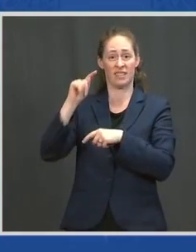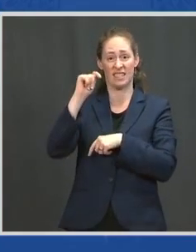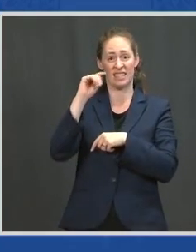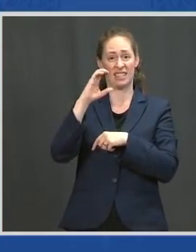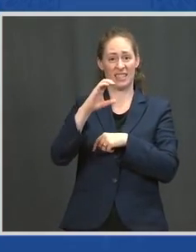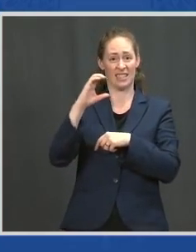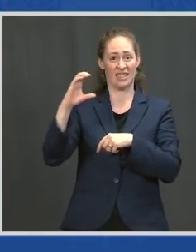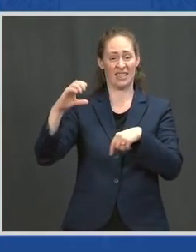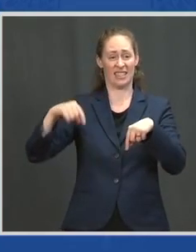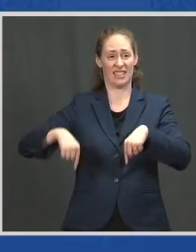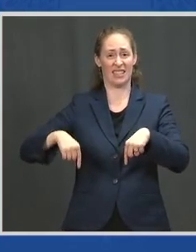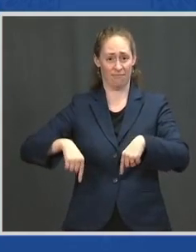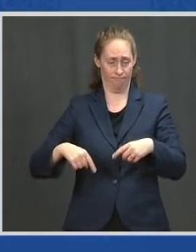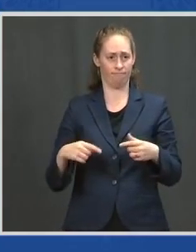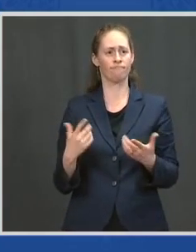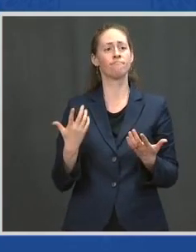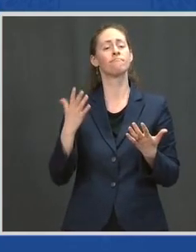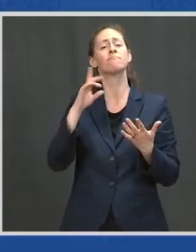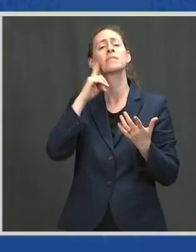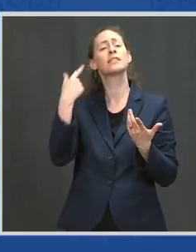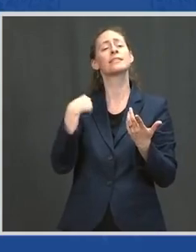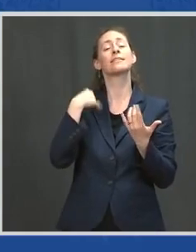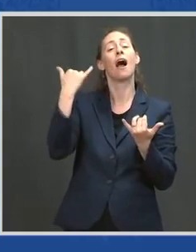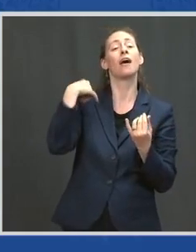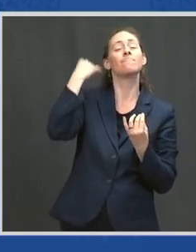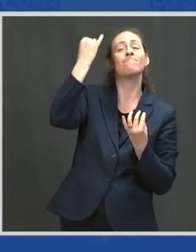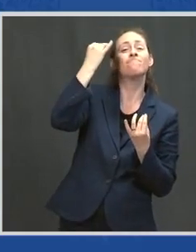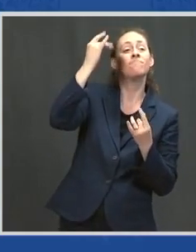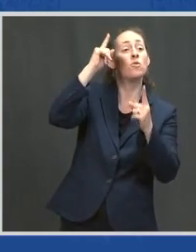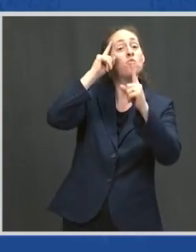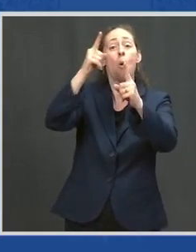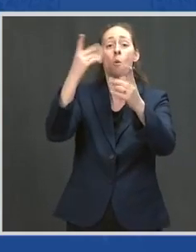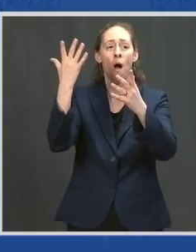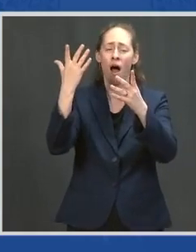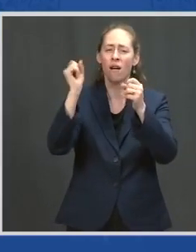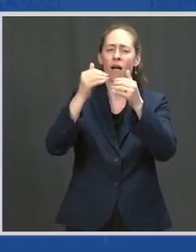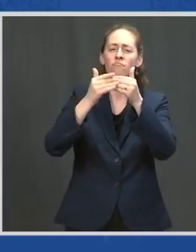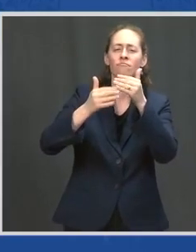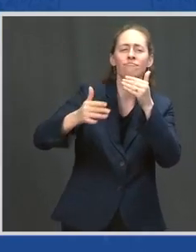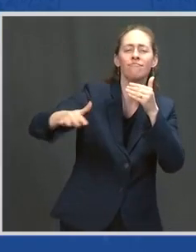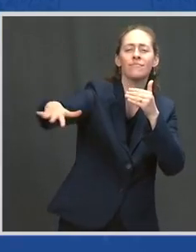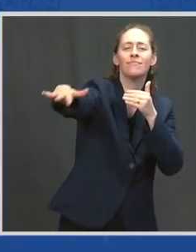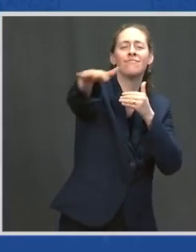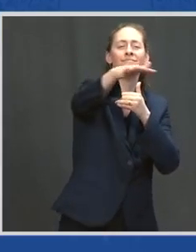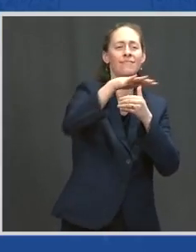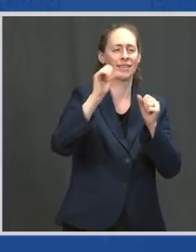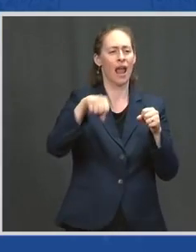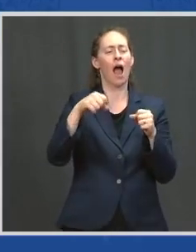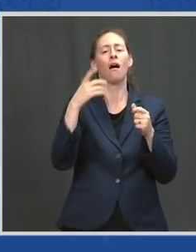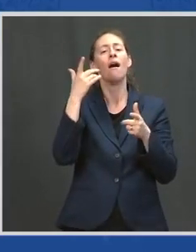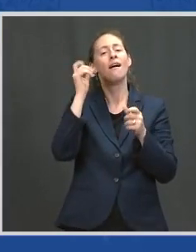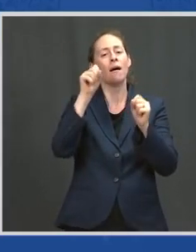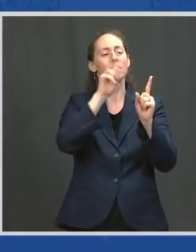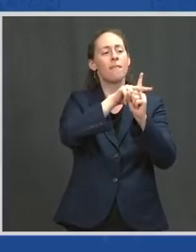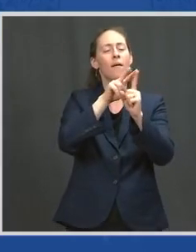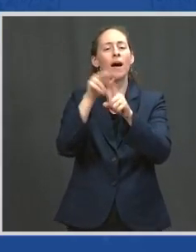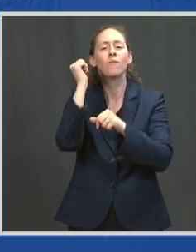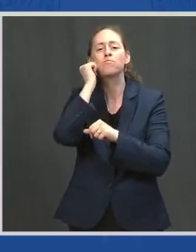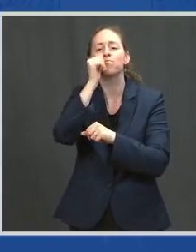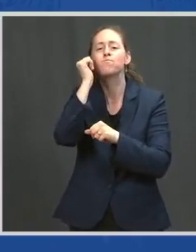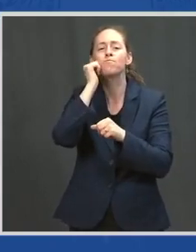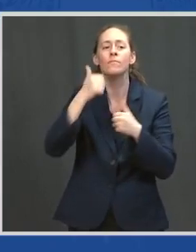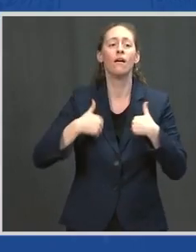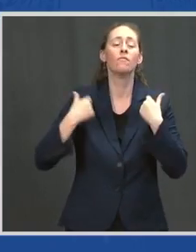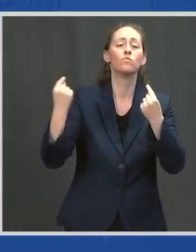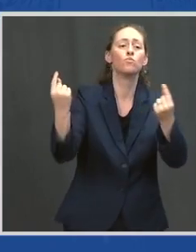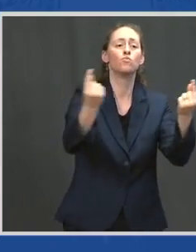is essential just everywhere in our daily lives. TCC has ingrained this in us, and I believe that from